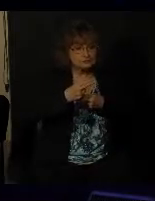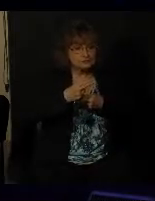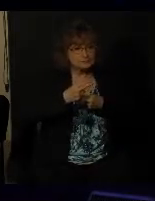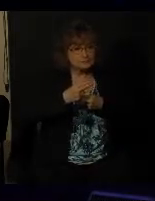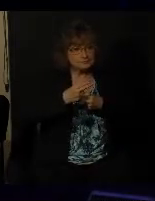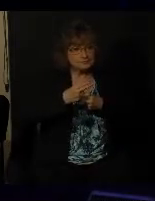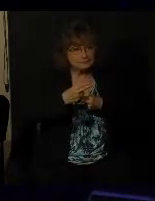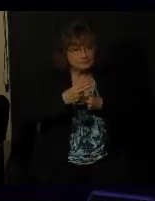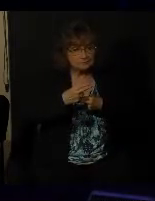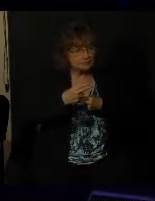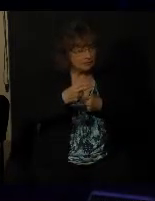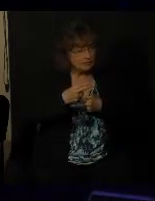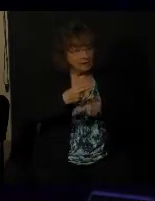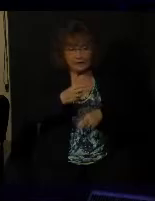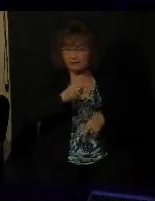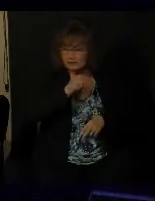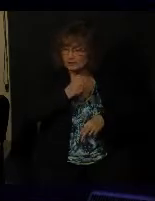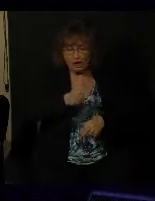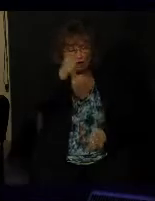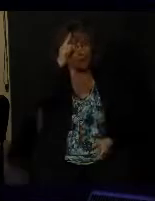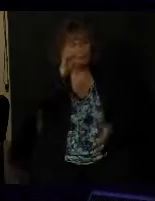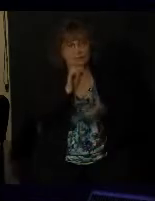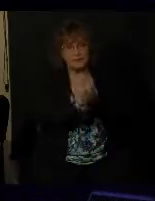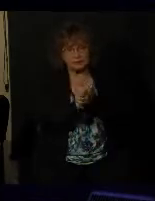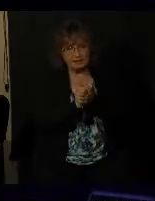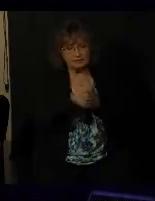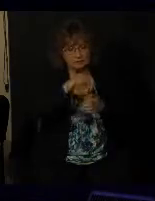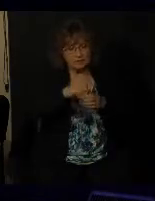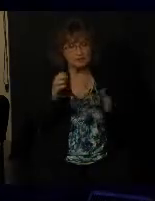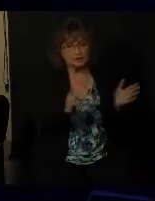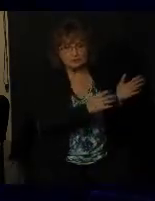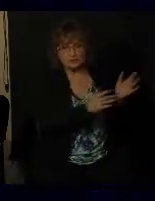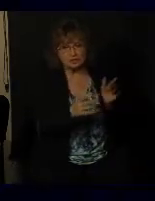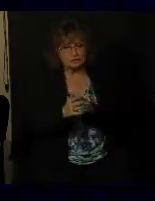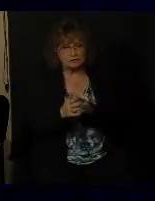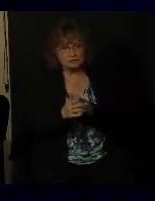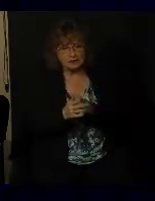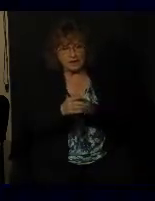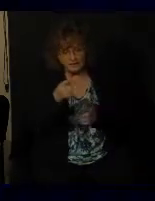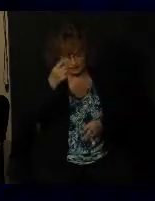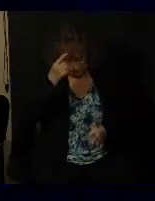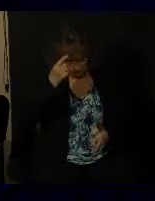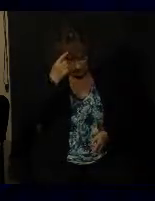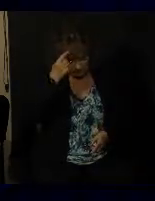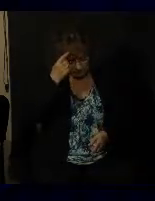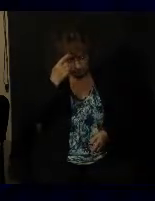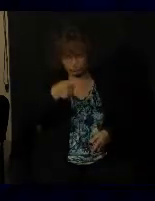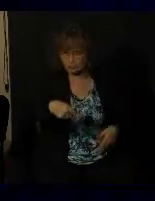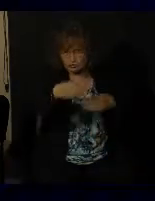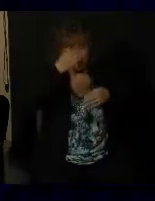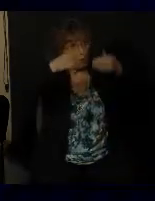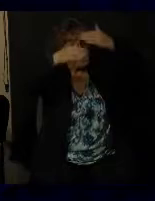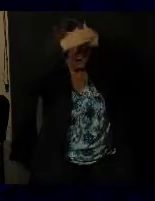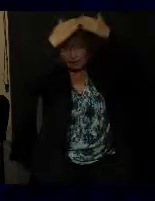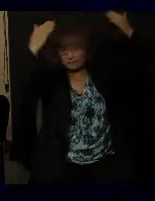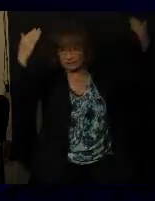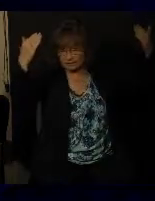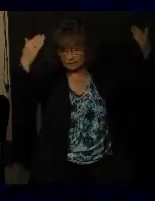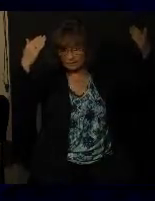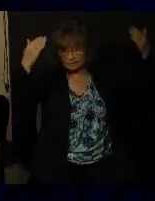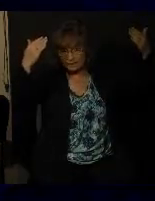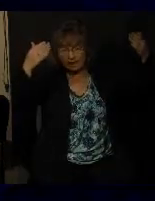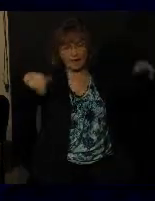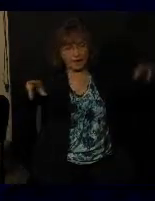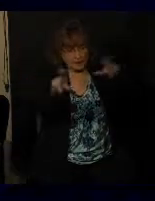said. There is probably no heaven and no afterlife either. We have this